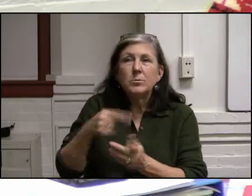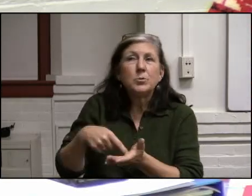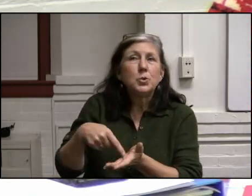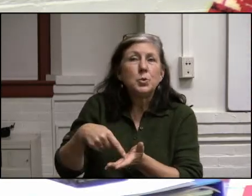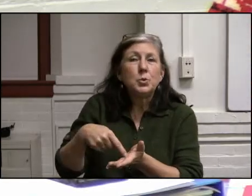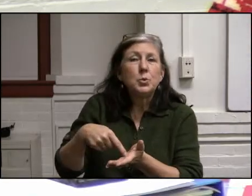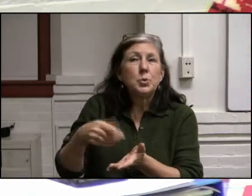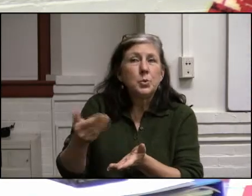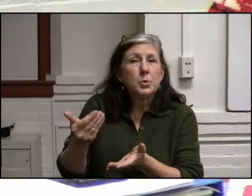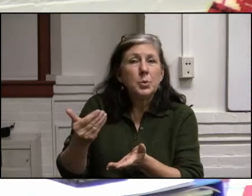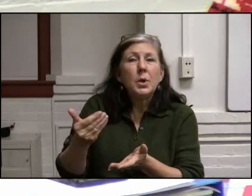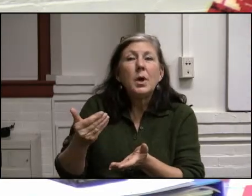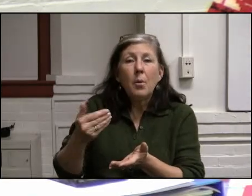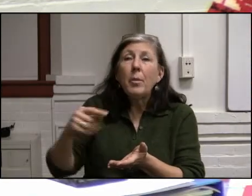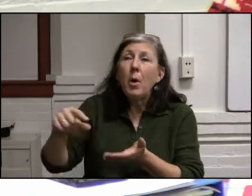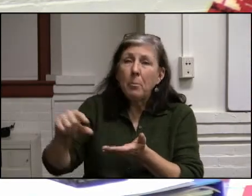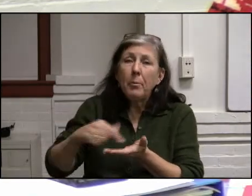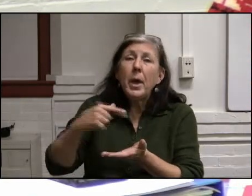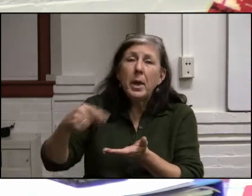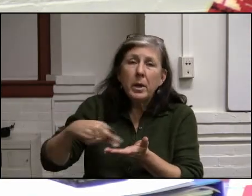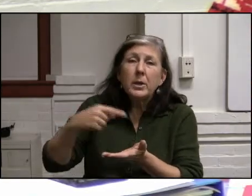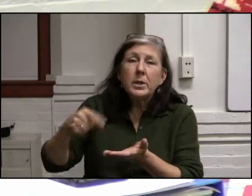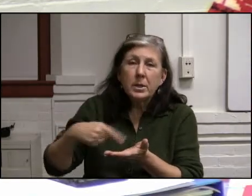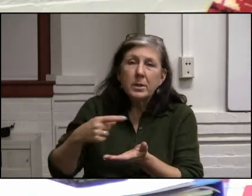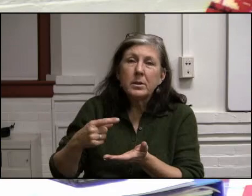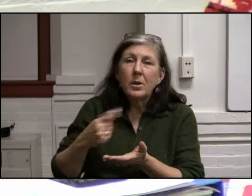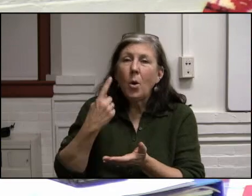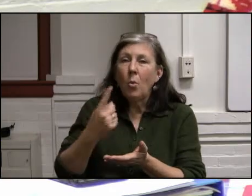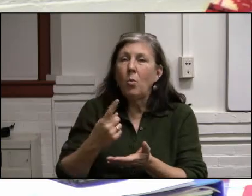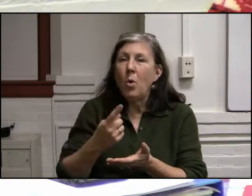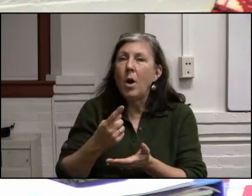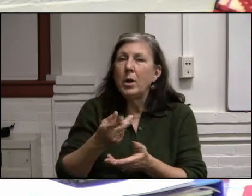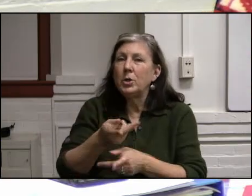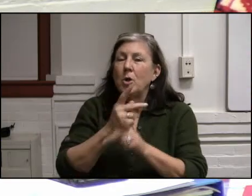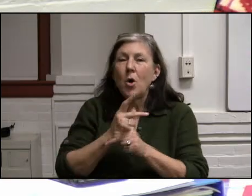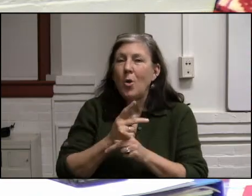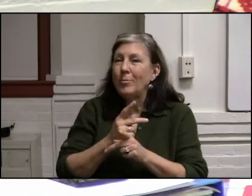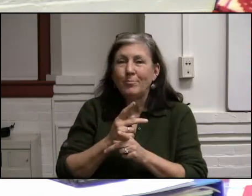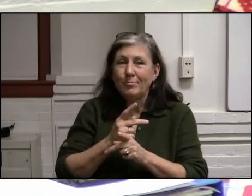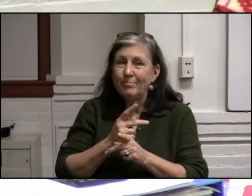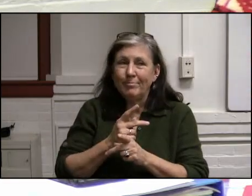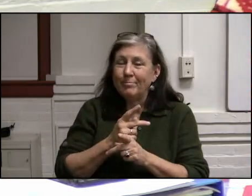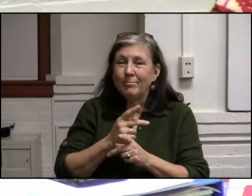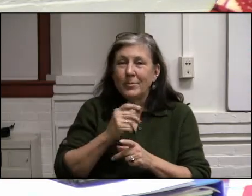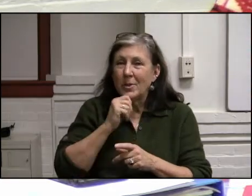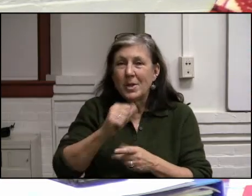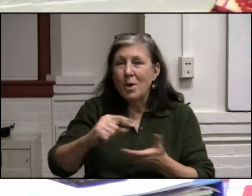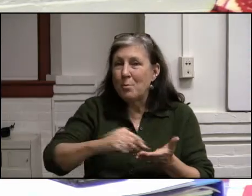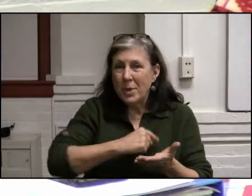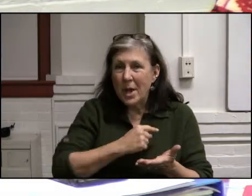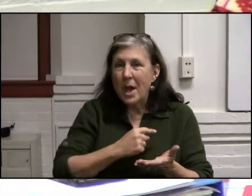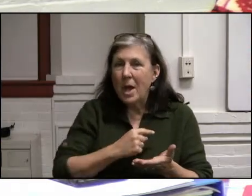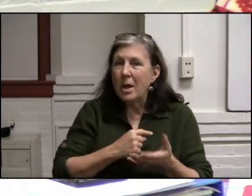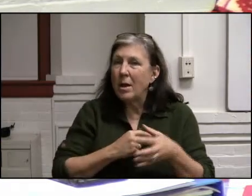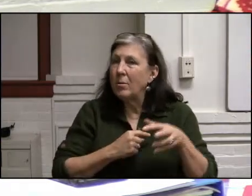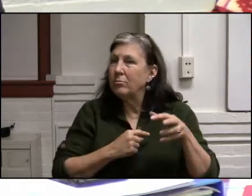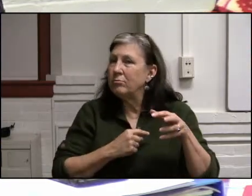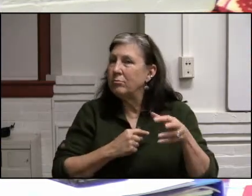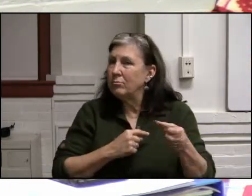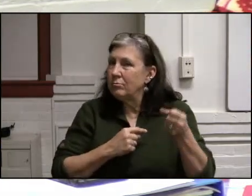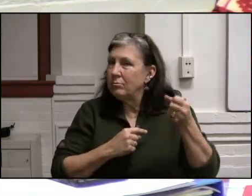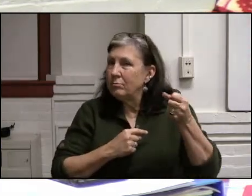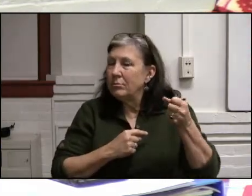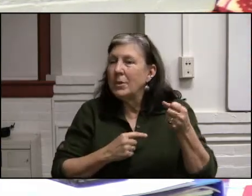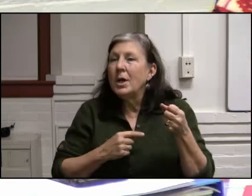still where payments are being made. 1 loan that's in default and fully reserved. And there's a notation in this month's